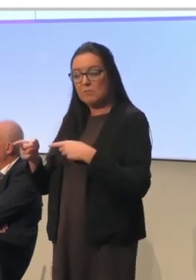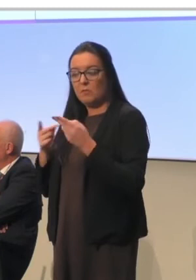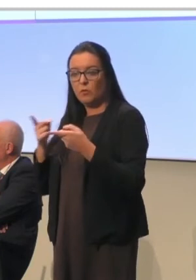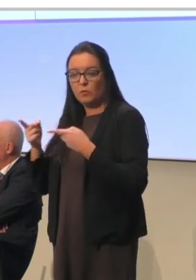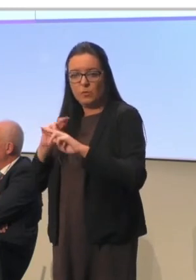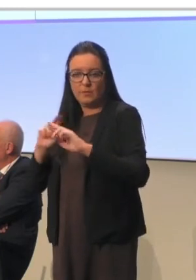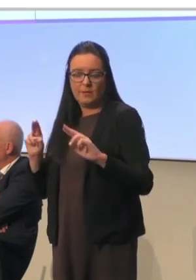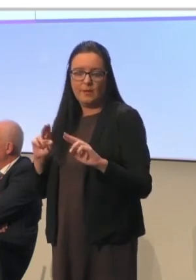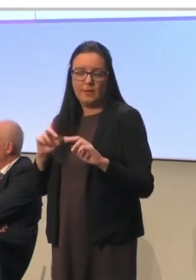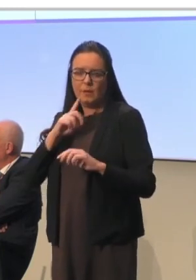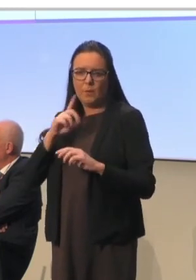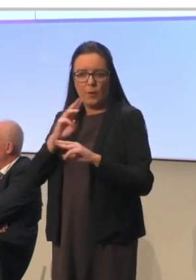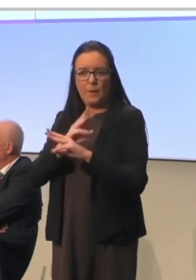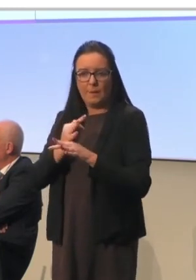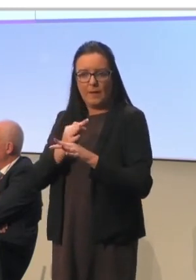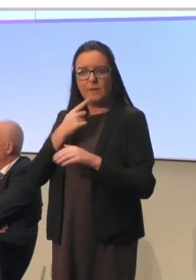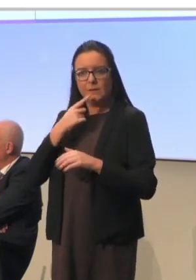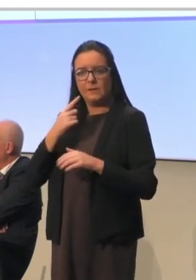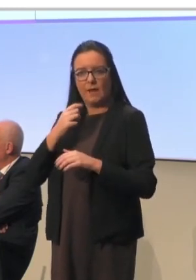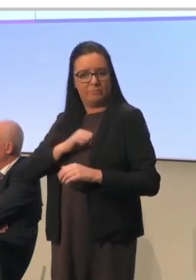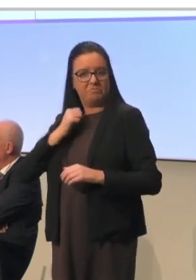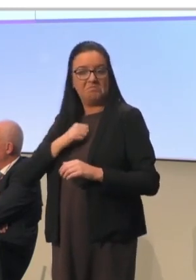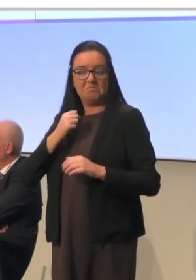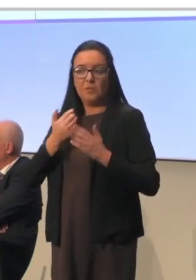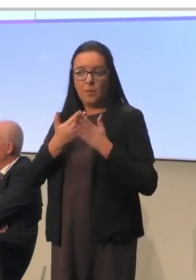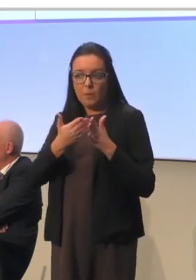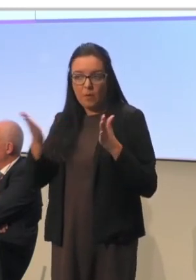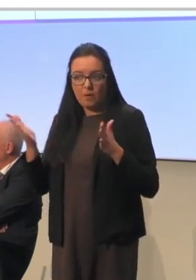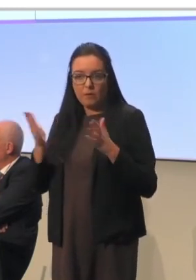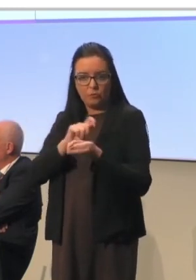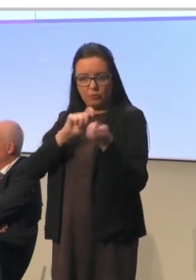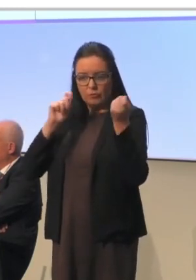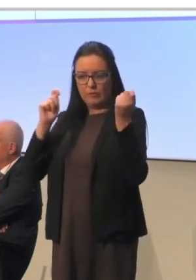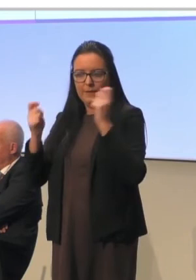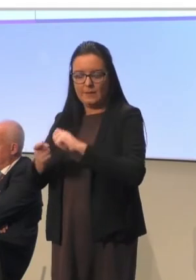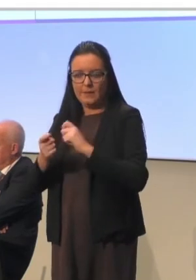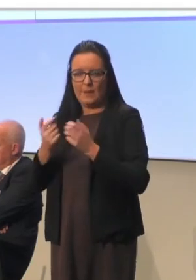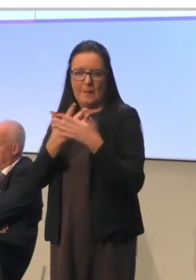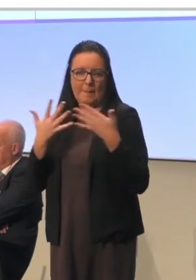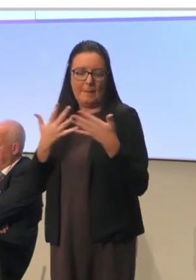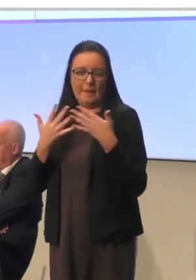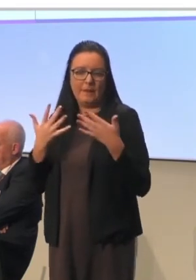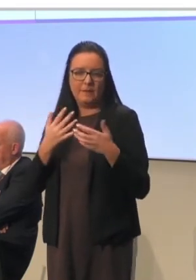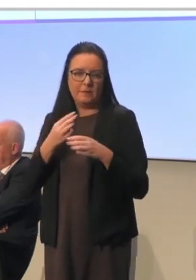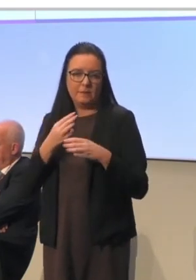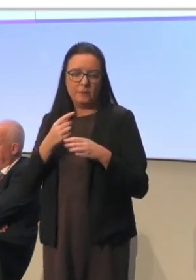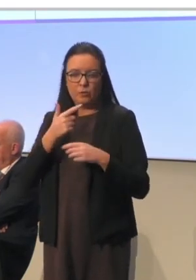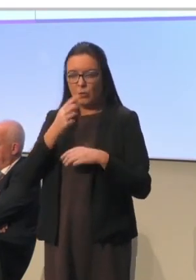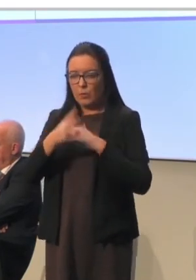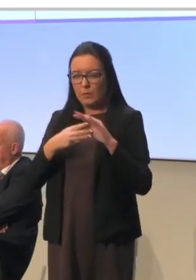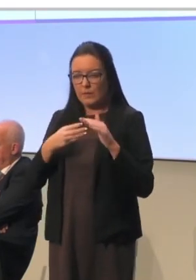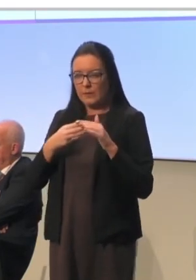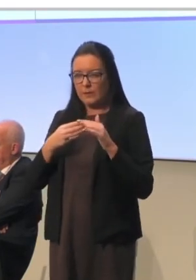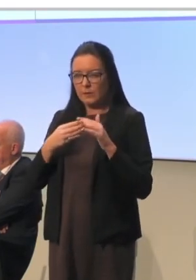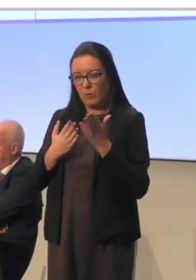parents then conveyed a broad satisfaction with that initial transition experience. For many, it was just two weeks in the programme. And